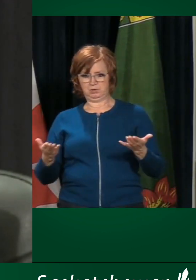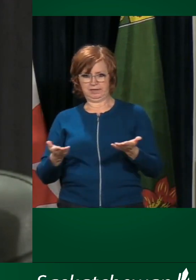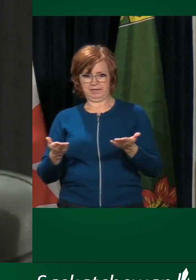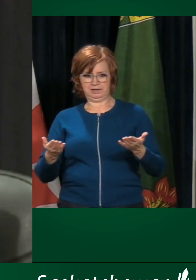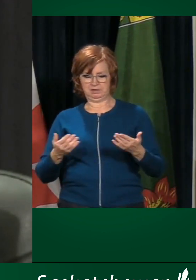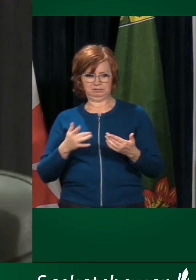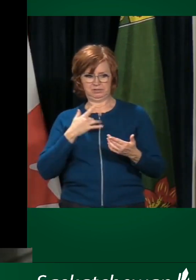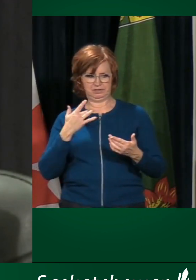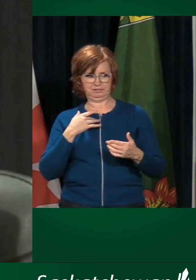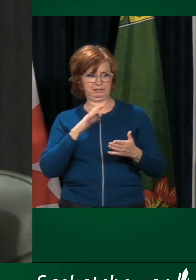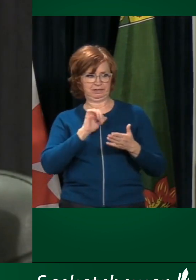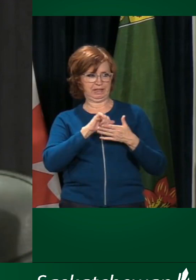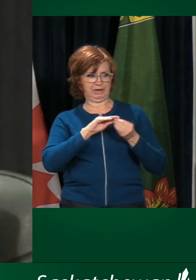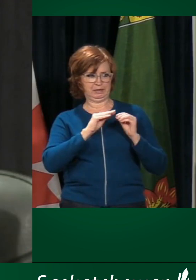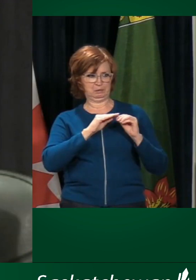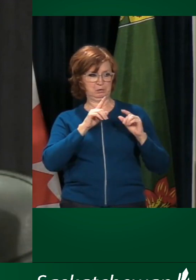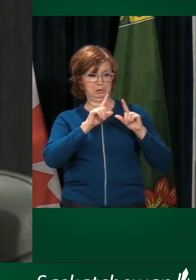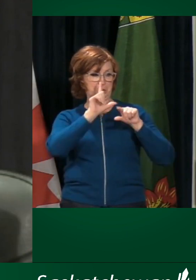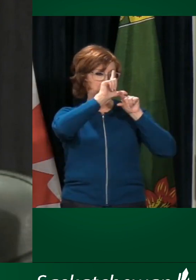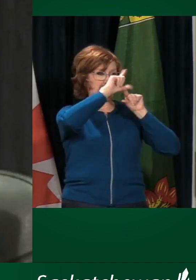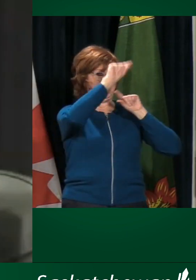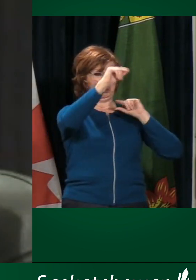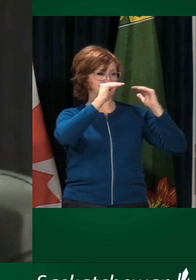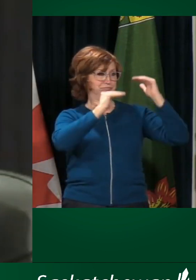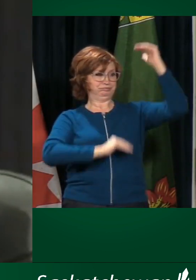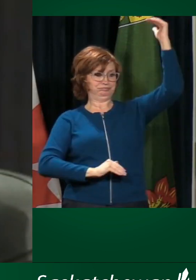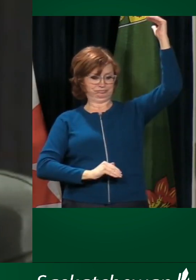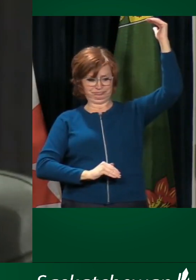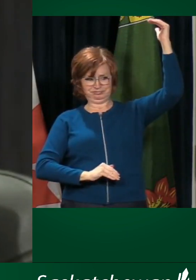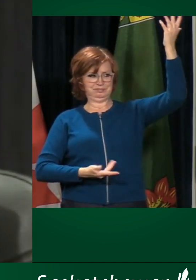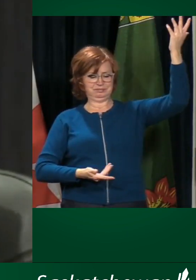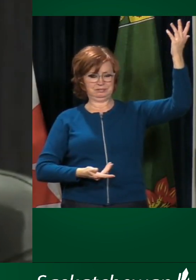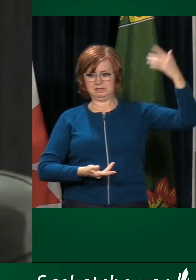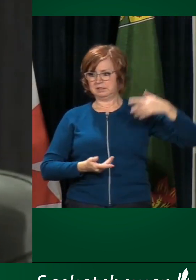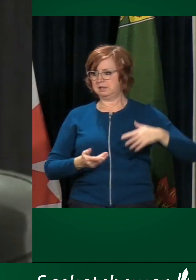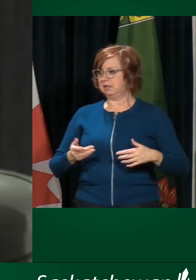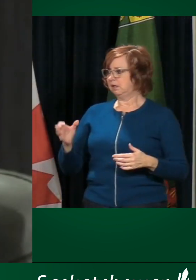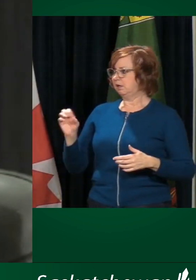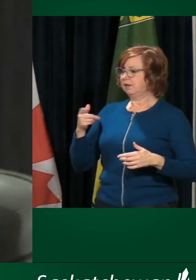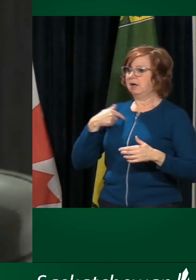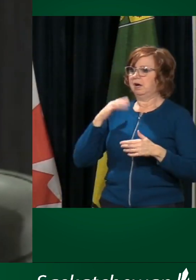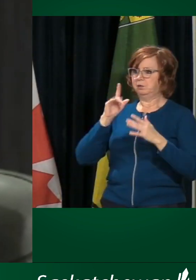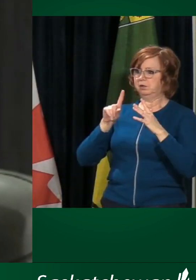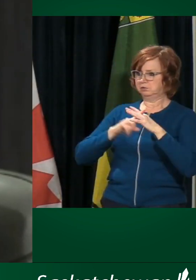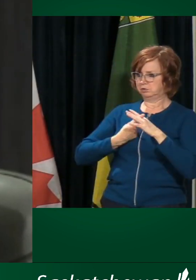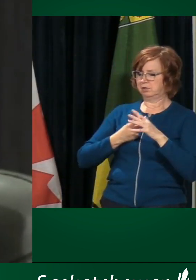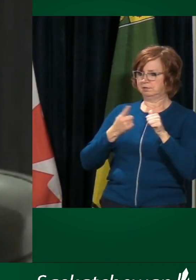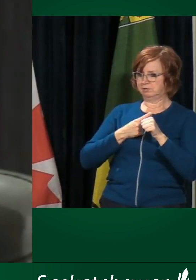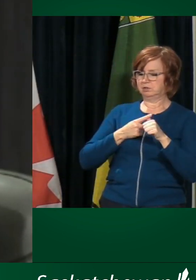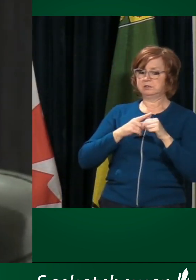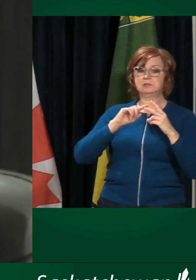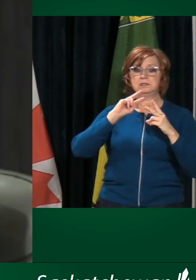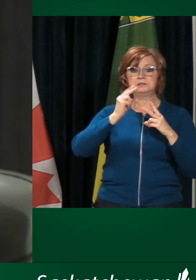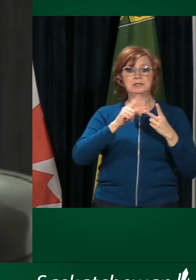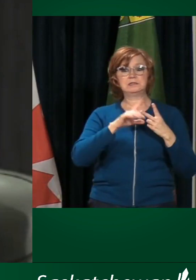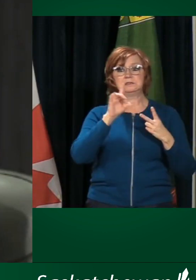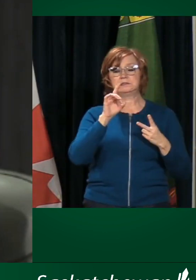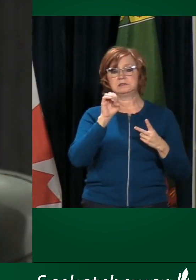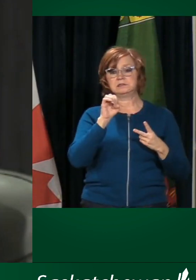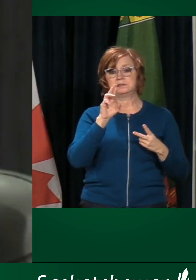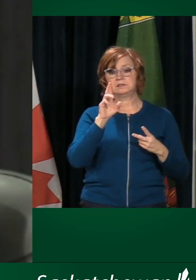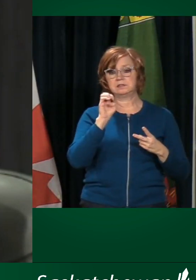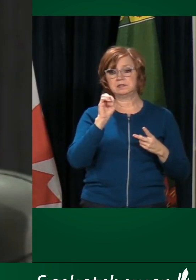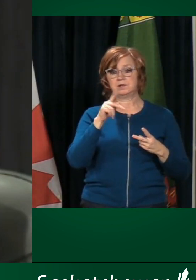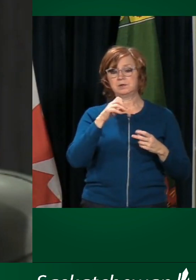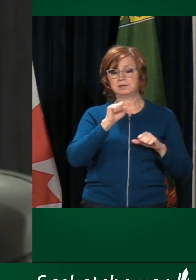it's not reflecting their reality. Okay. So I'll start, and then I'll turn it over probably to Derek to comment, and